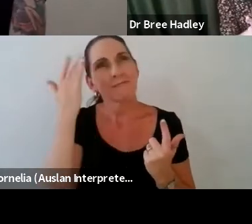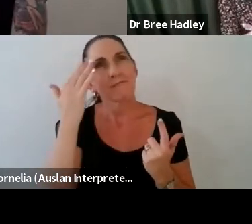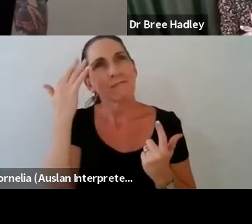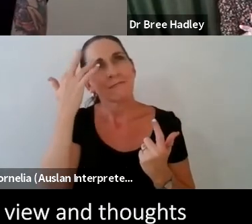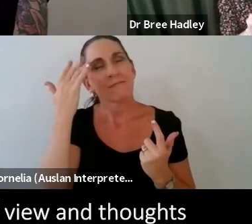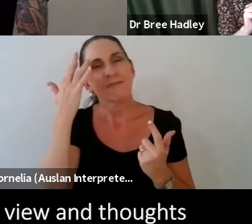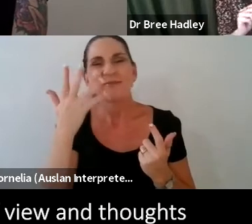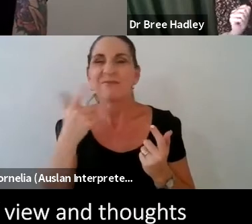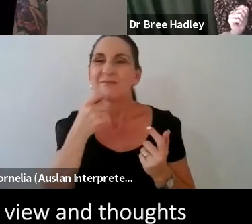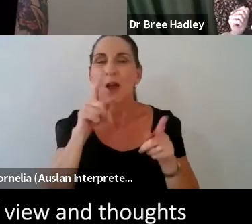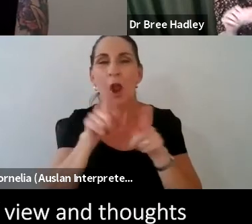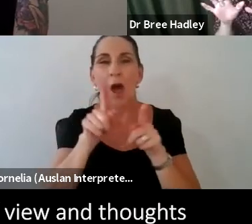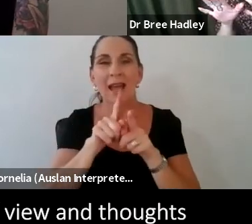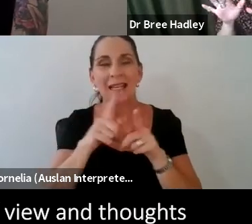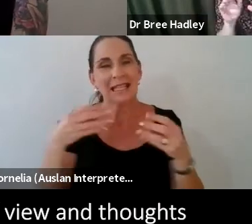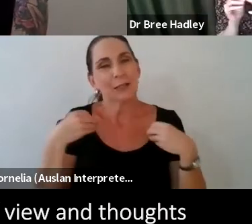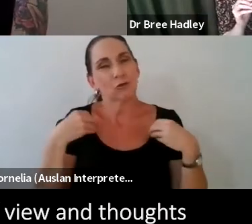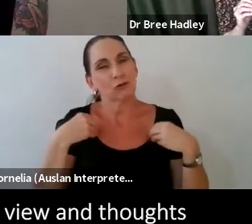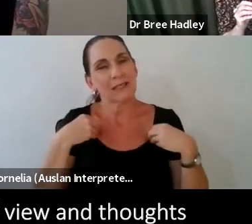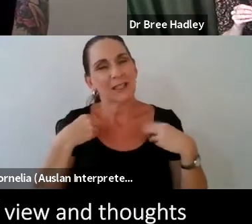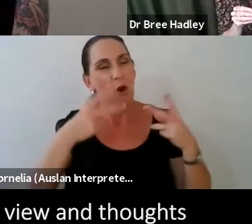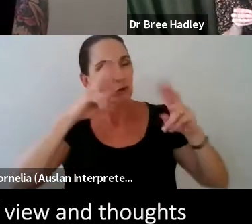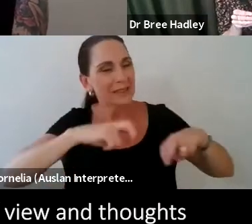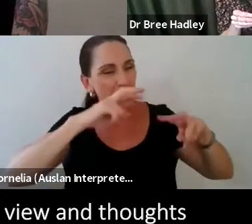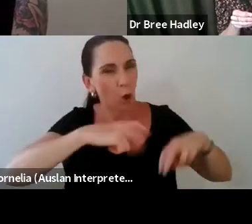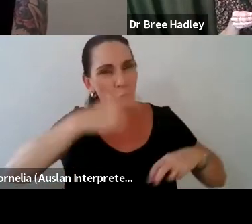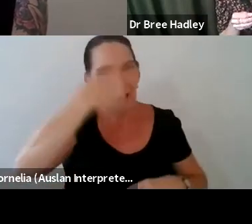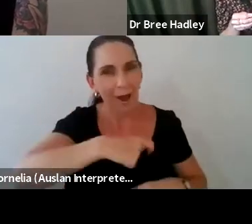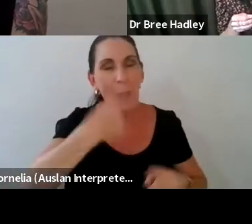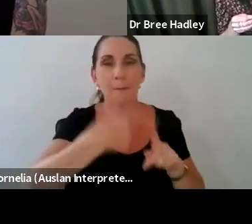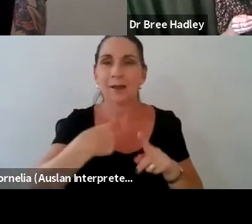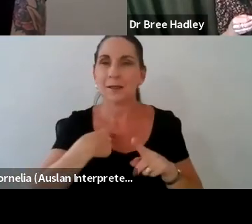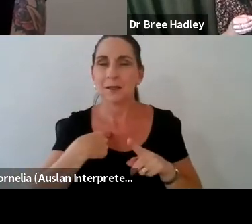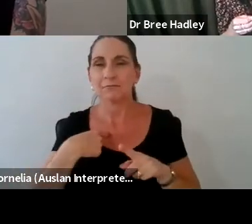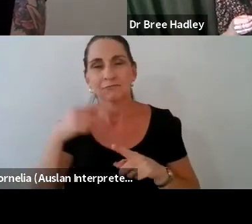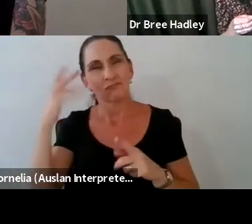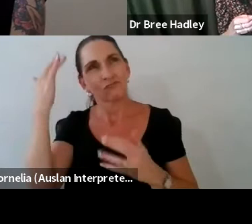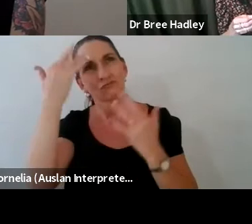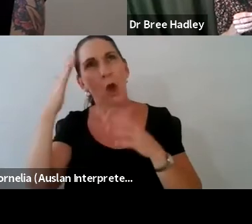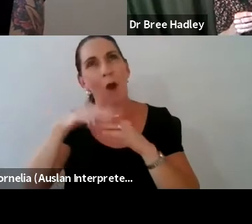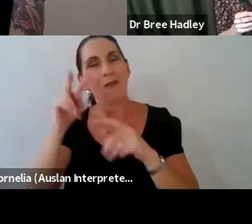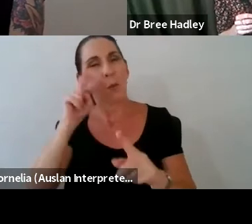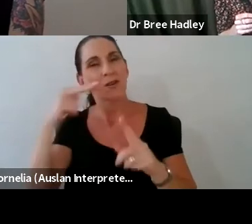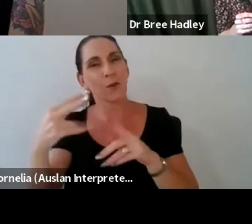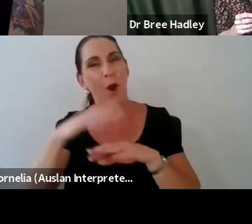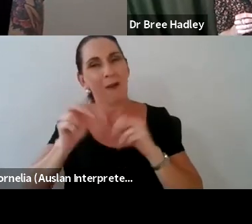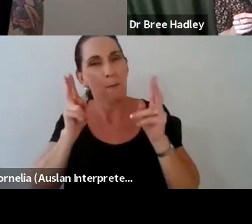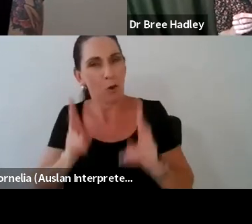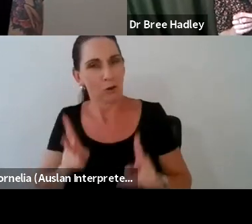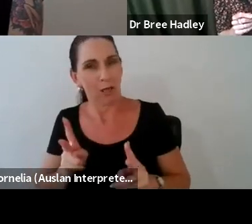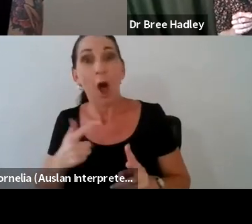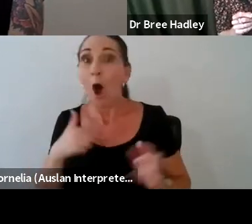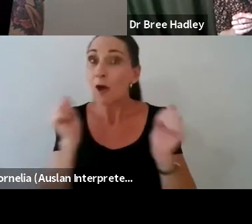of an industry and researcher point of view, and thoughts from a personal point of view. I think I agree with